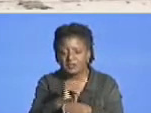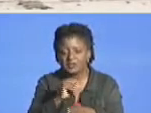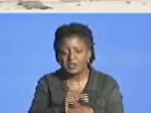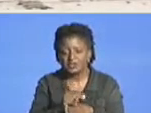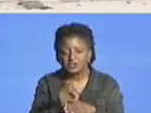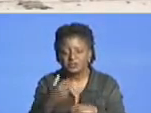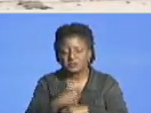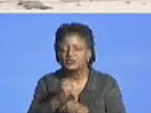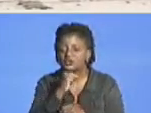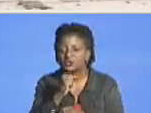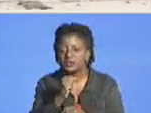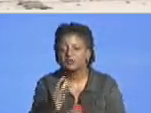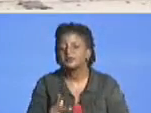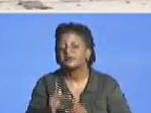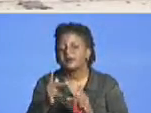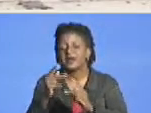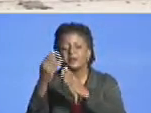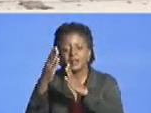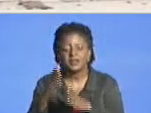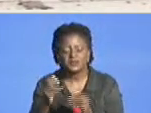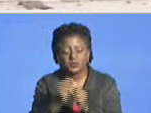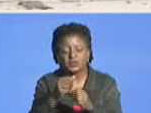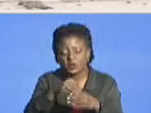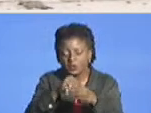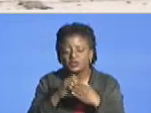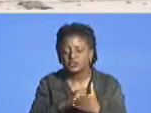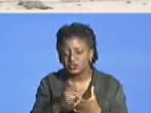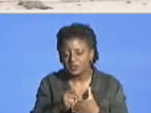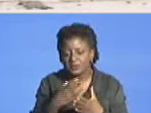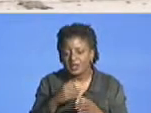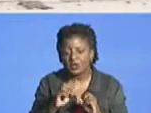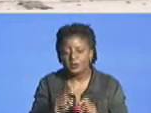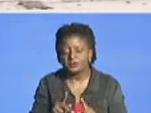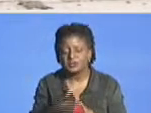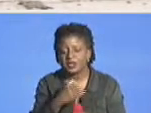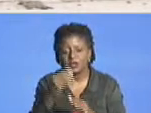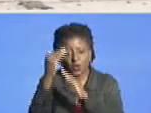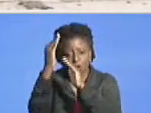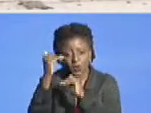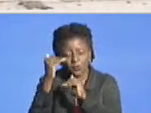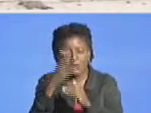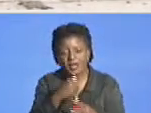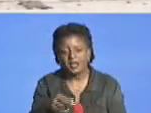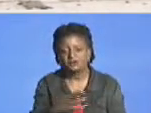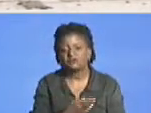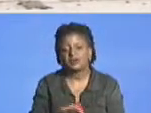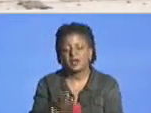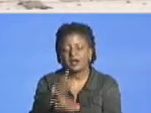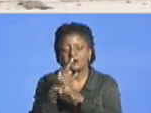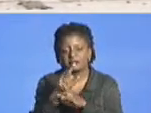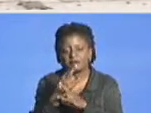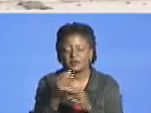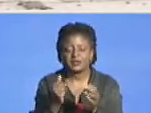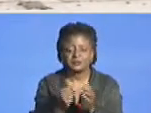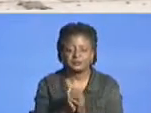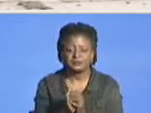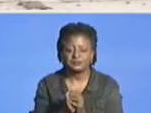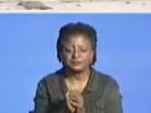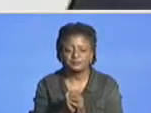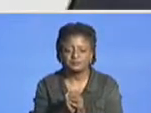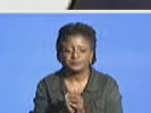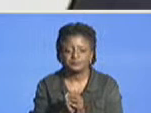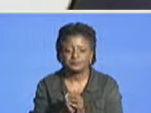with ownership and opportunity, as well as hope and recovery. Reporting from the House of Assembly, I'm Altaviz Munnings, ZNS Network